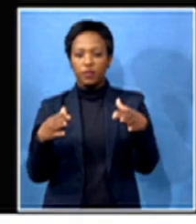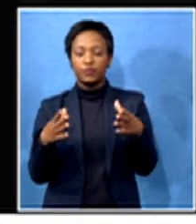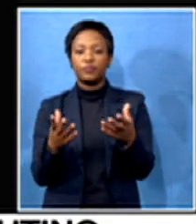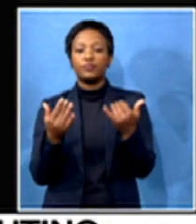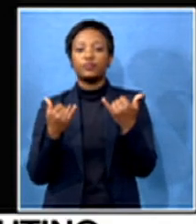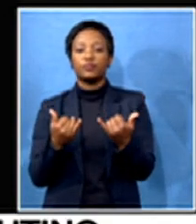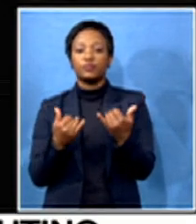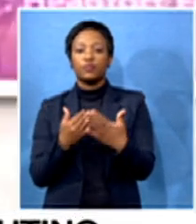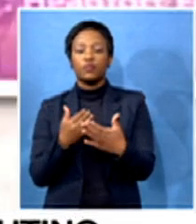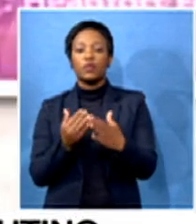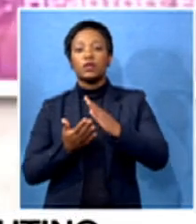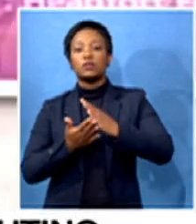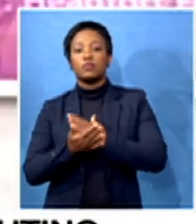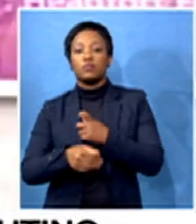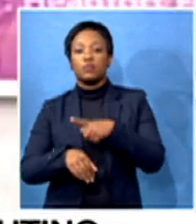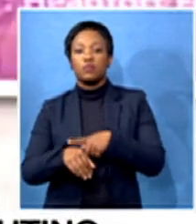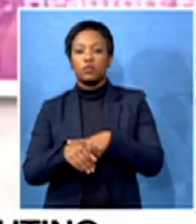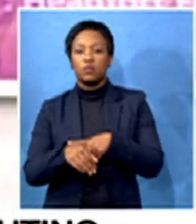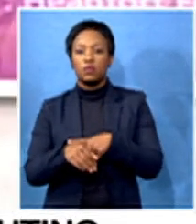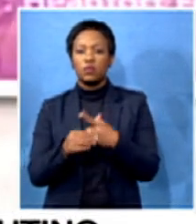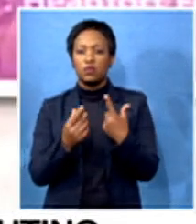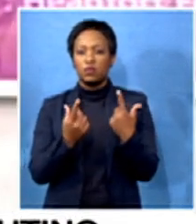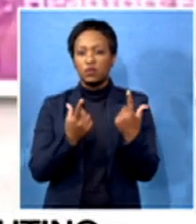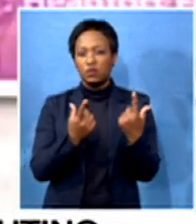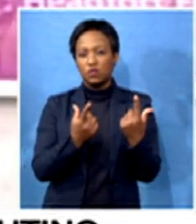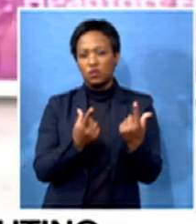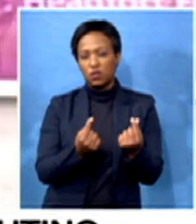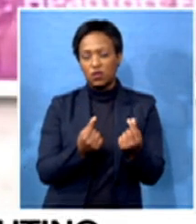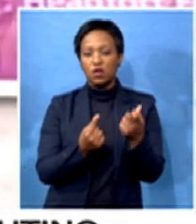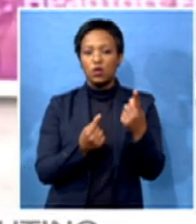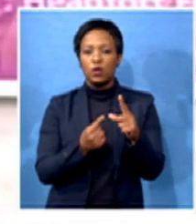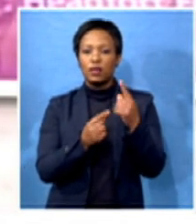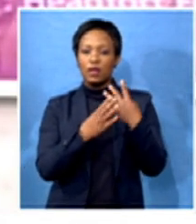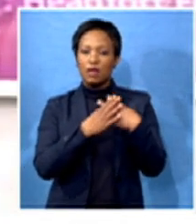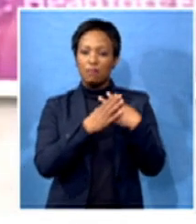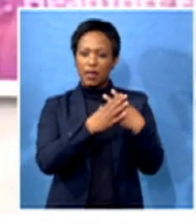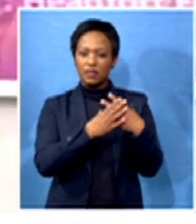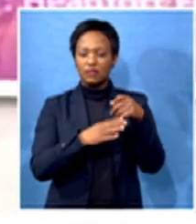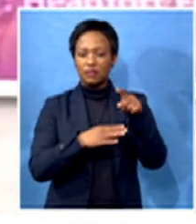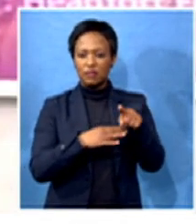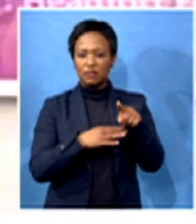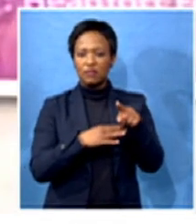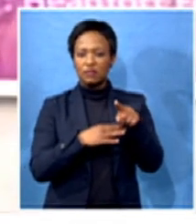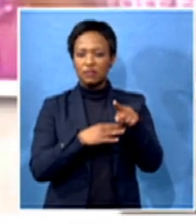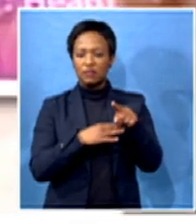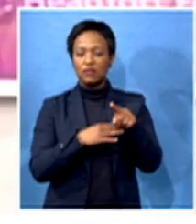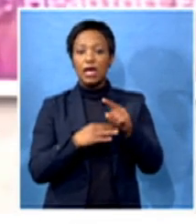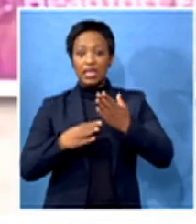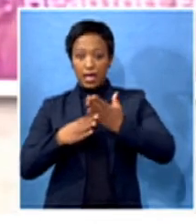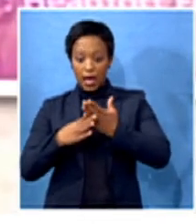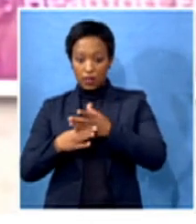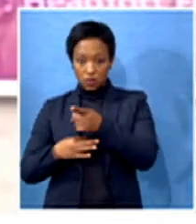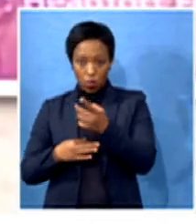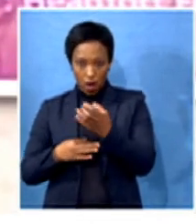we find time to go to prison, we take cases of inmates, and then we distribute the cases that we have, and